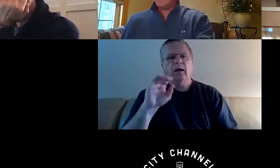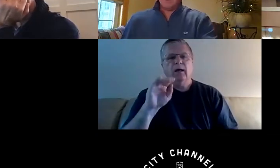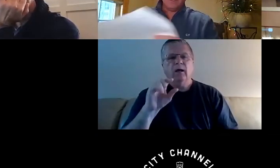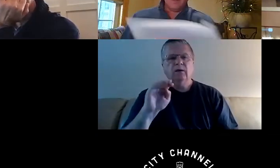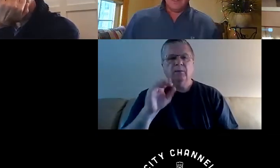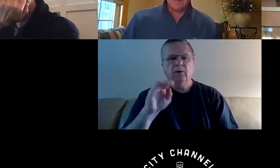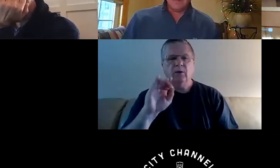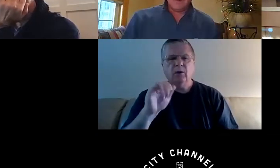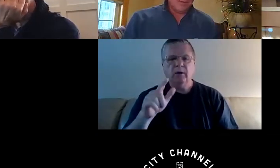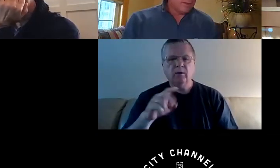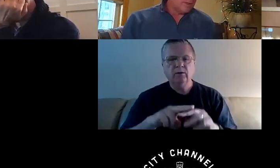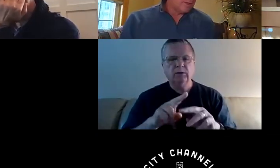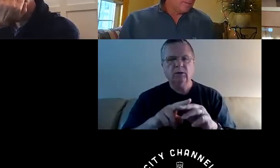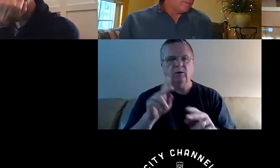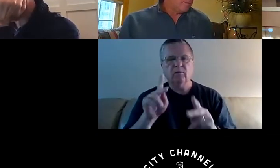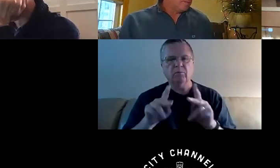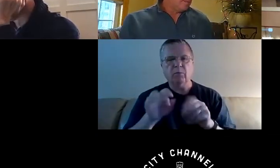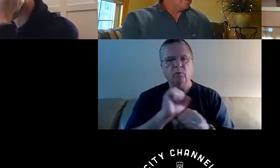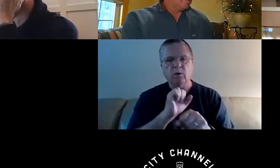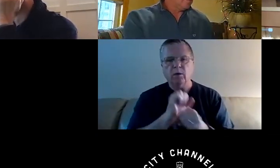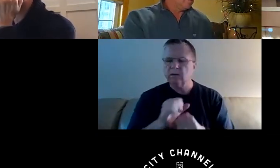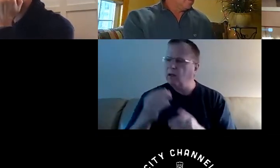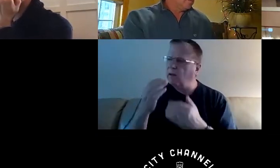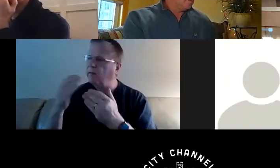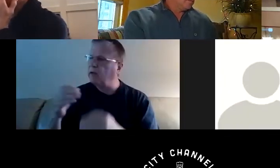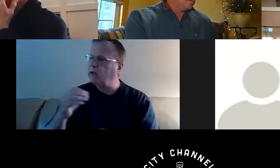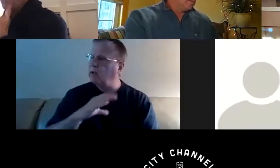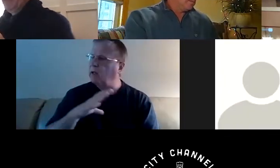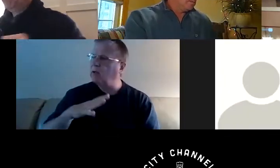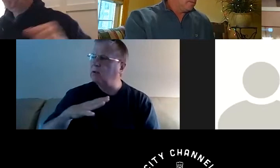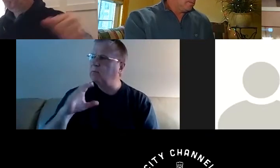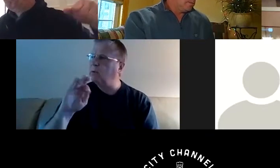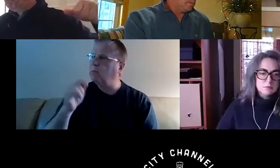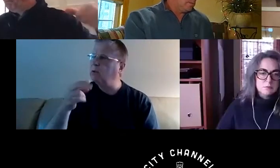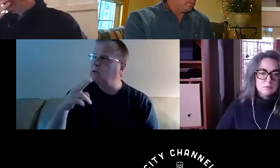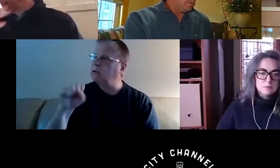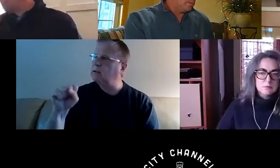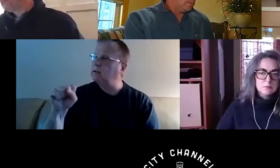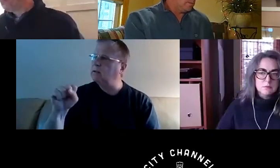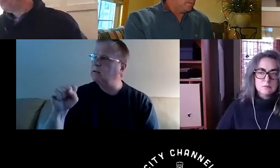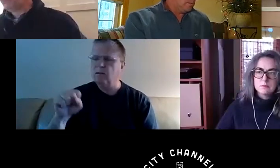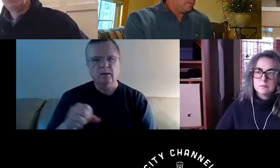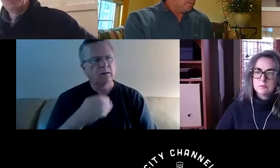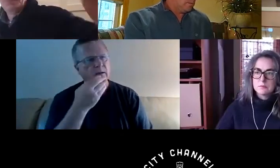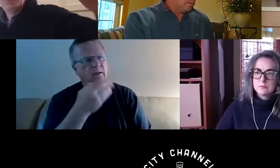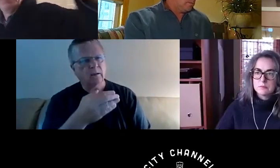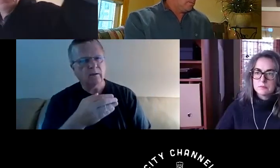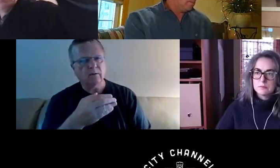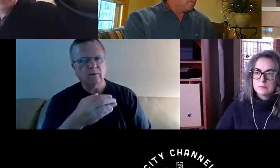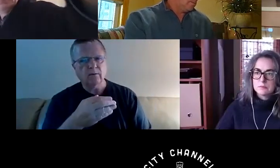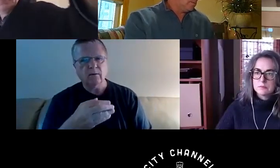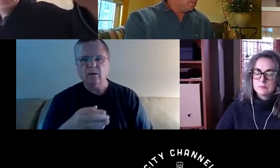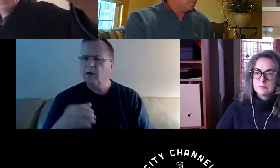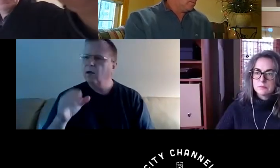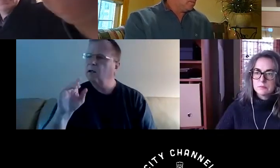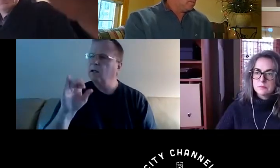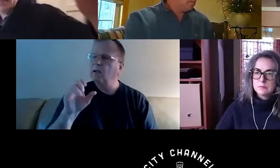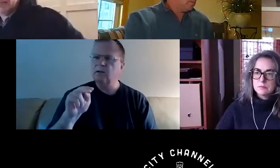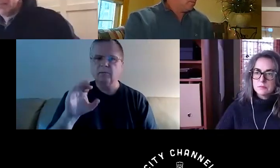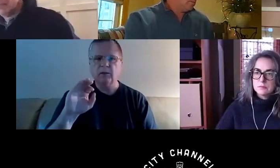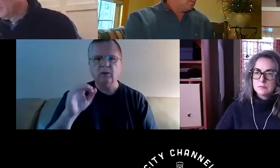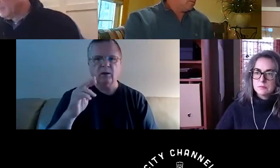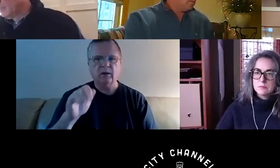Yes, thank you, Councilman Burgess. Thank you. Councilman Coghill presents Bill